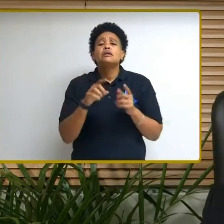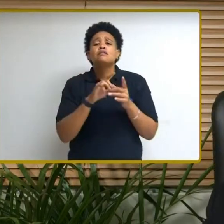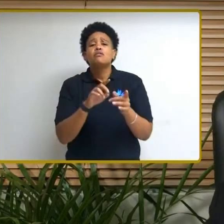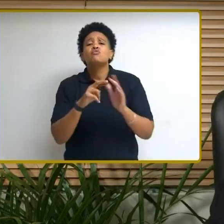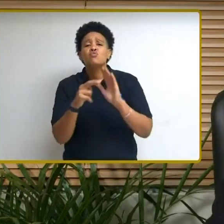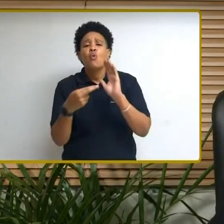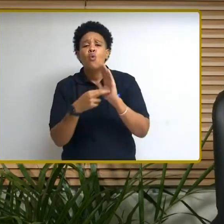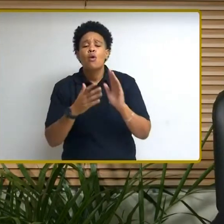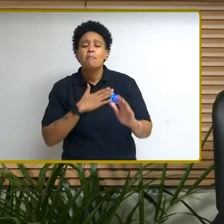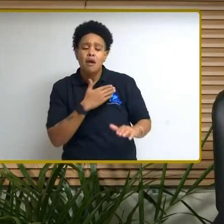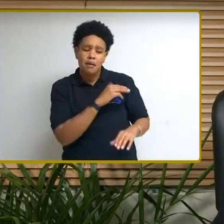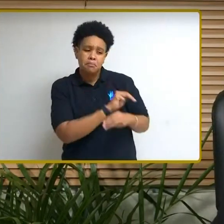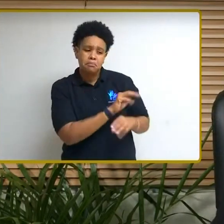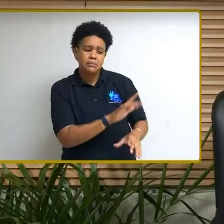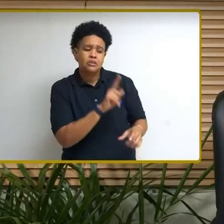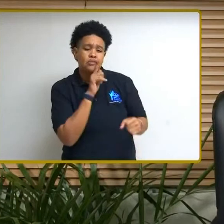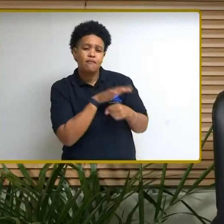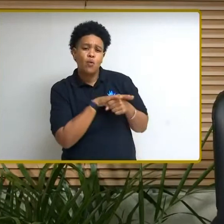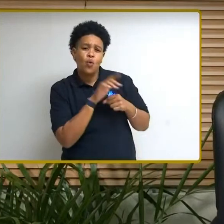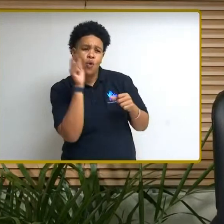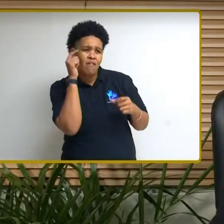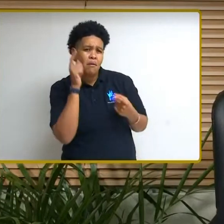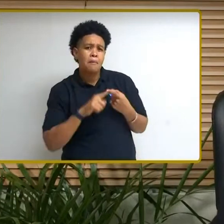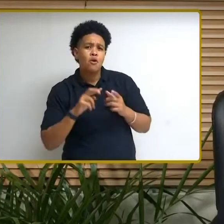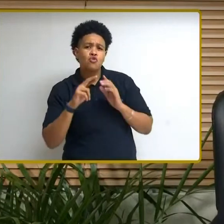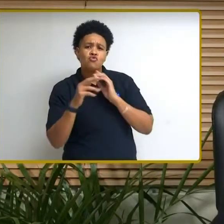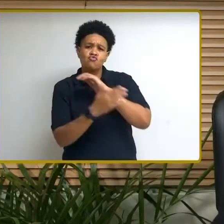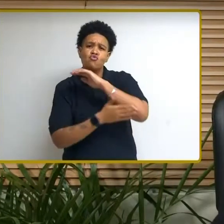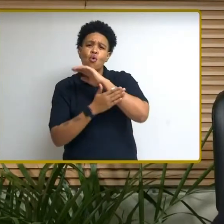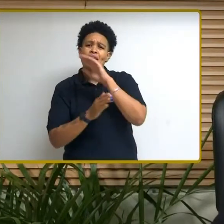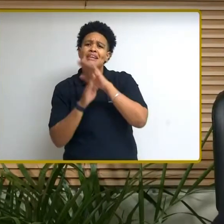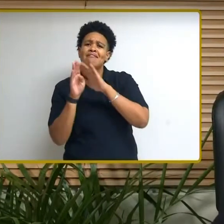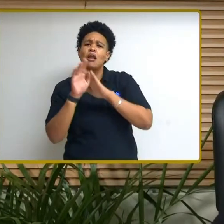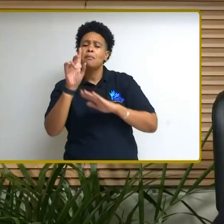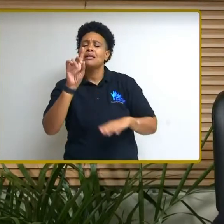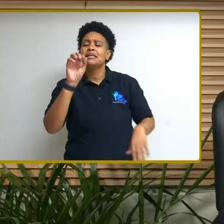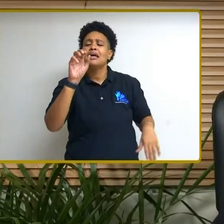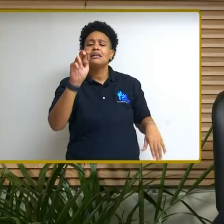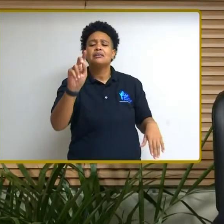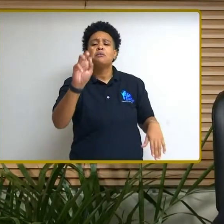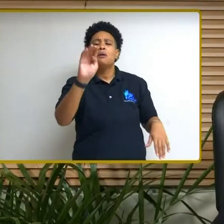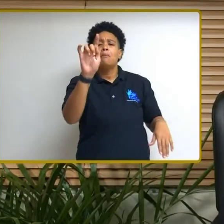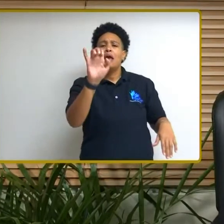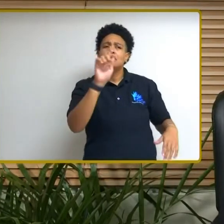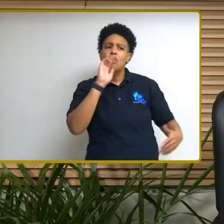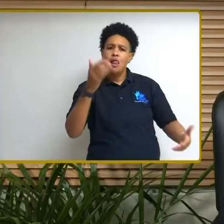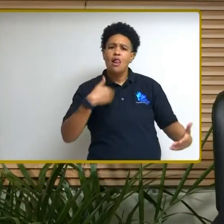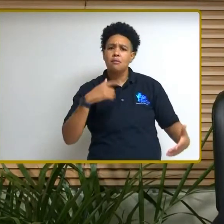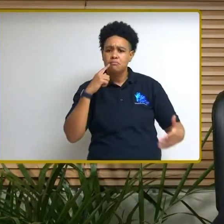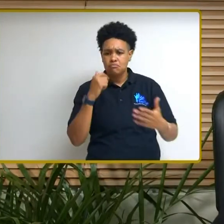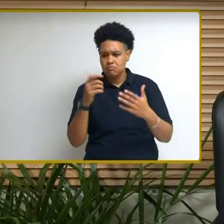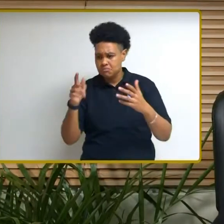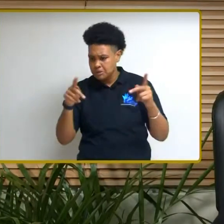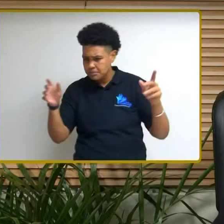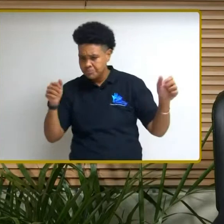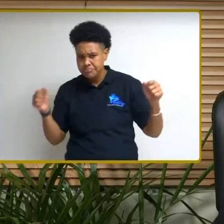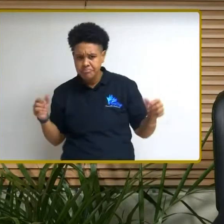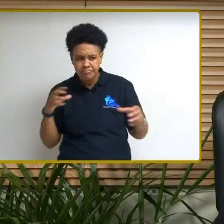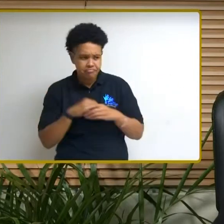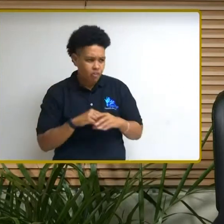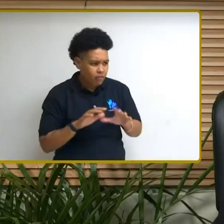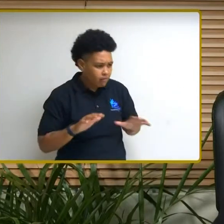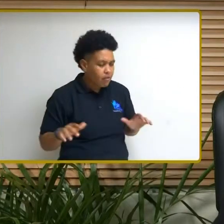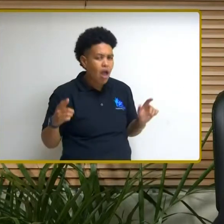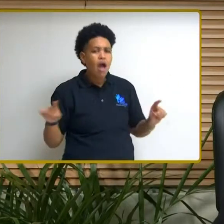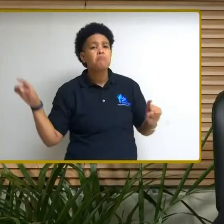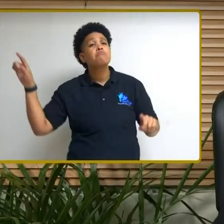colleague, Minister of Local Government and Rural Development, Desmond McKenzie, would play to assist in the mobilization, and